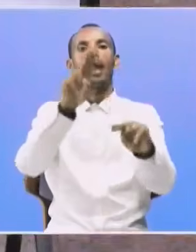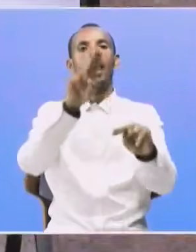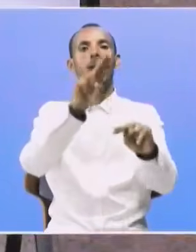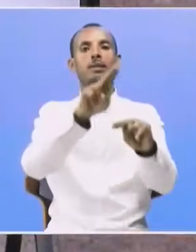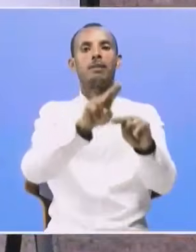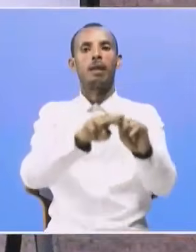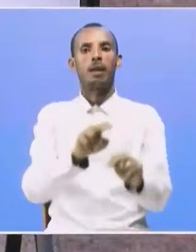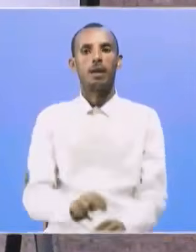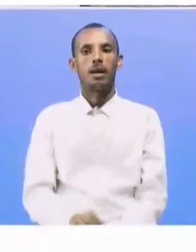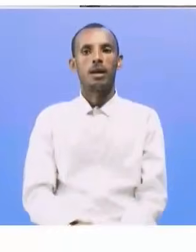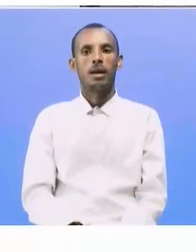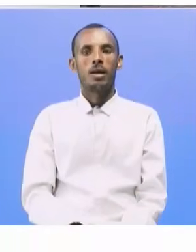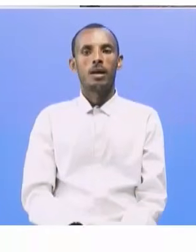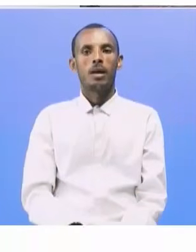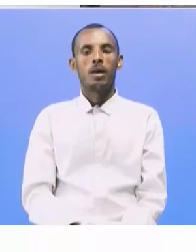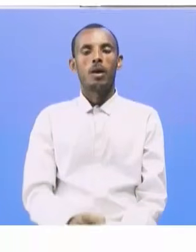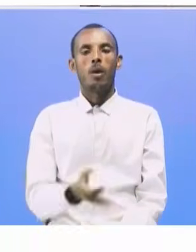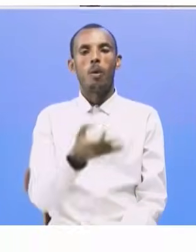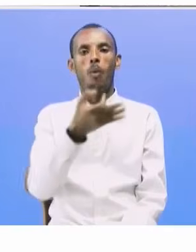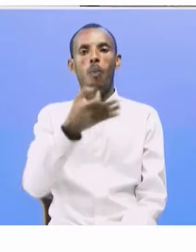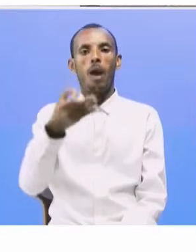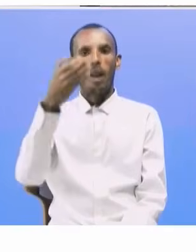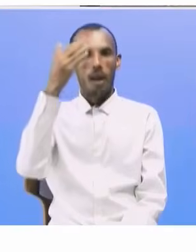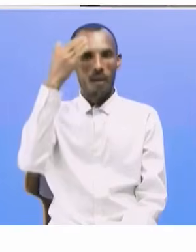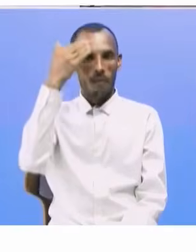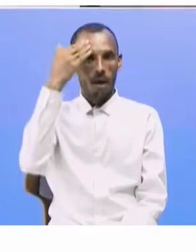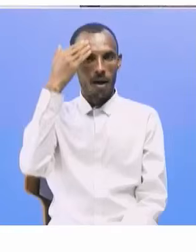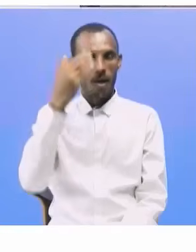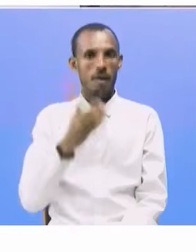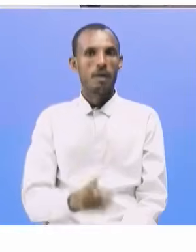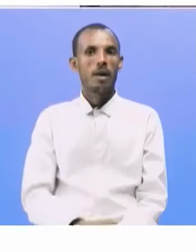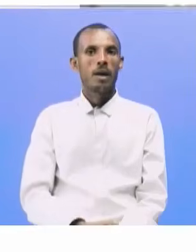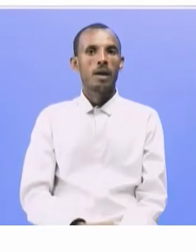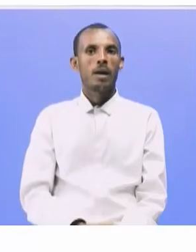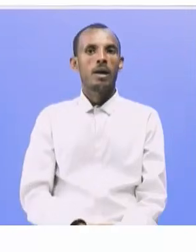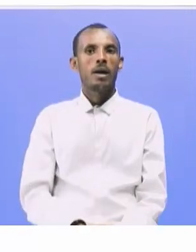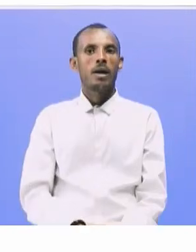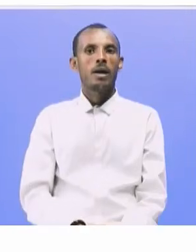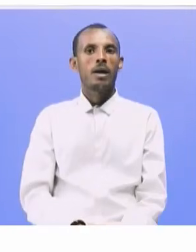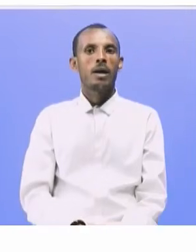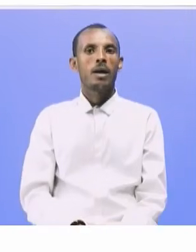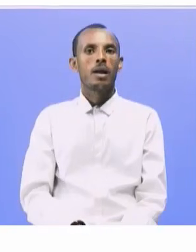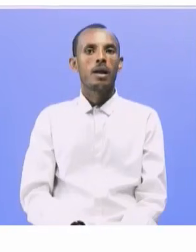So, well-defined, in this case, well-defined